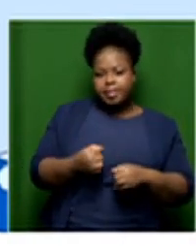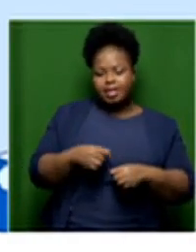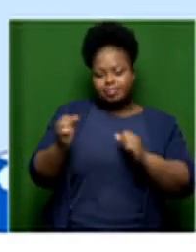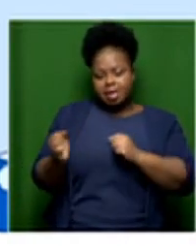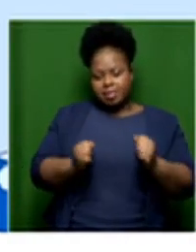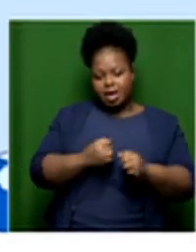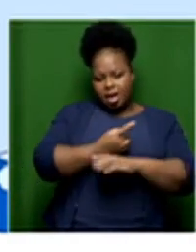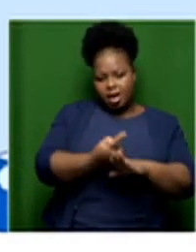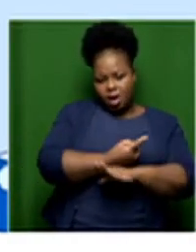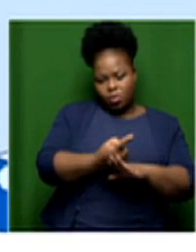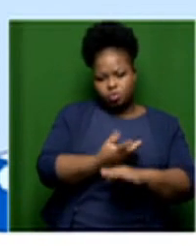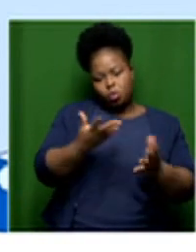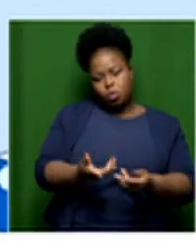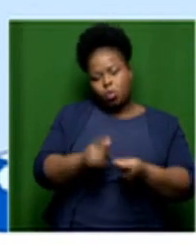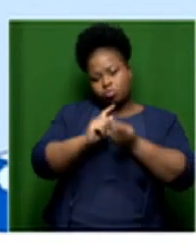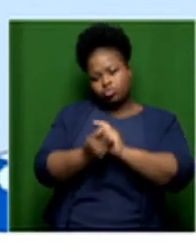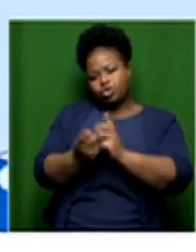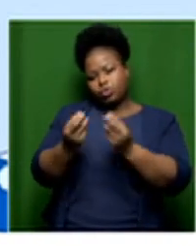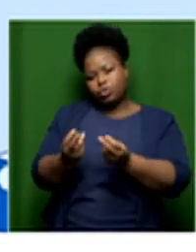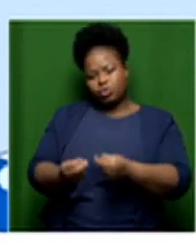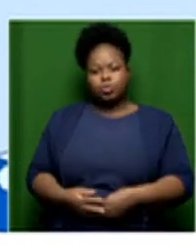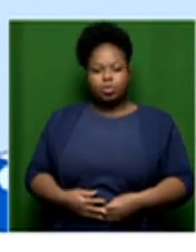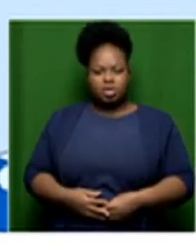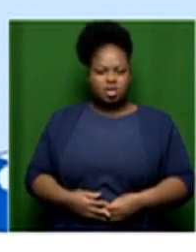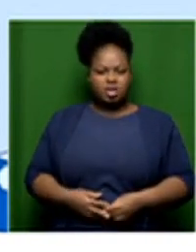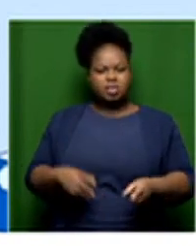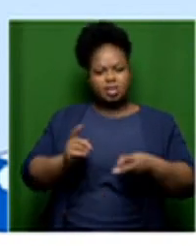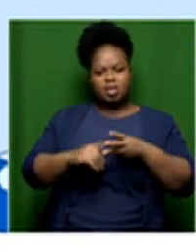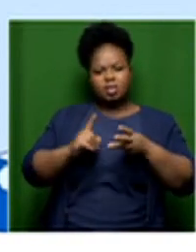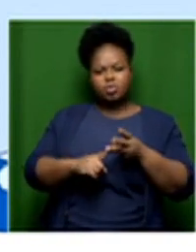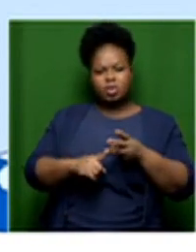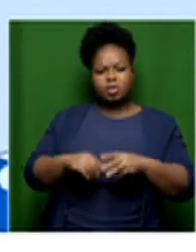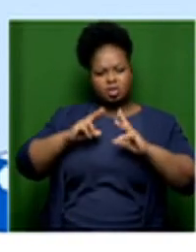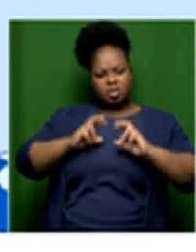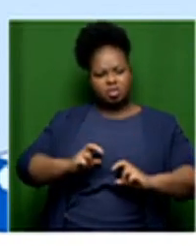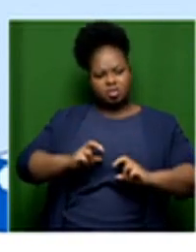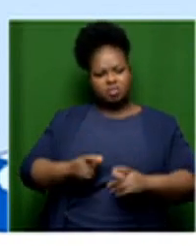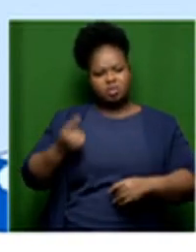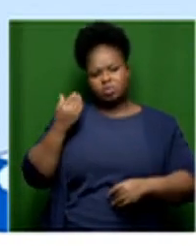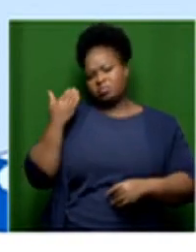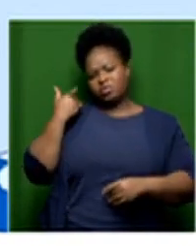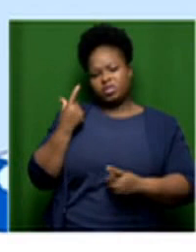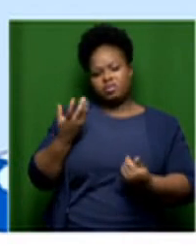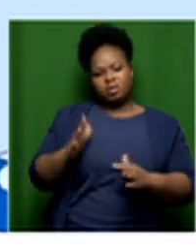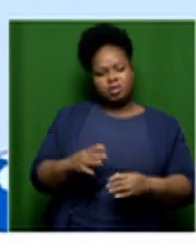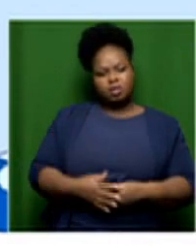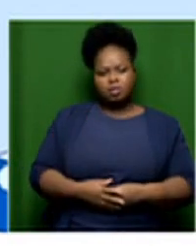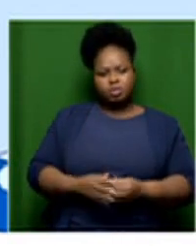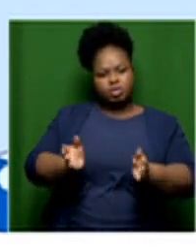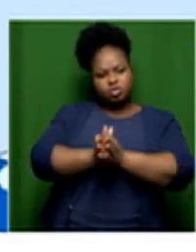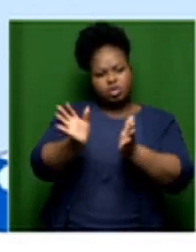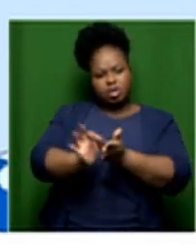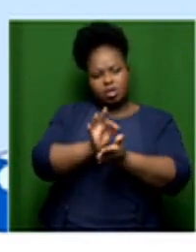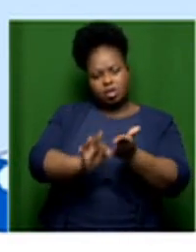voting hours or even to revise them downwards. From the research that we've done in a number of general elections, we already